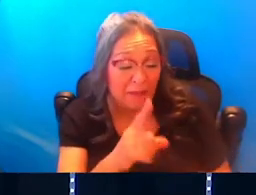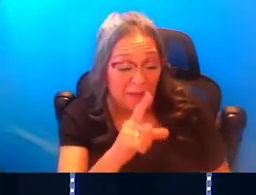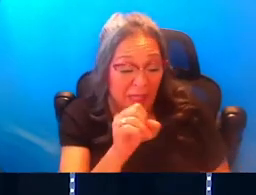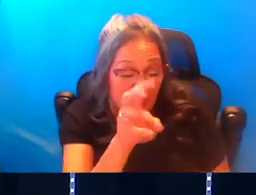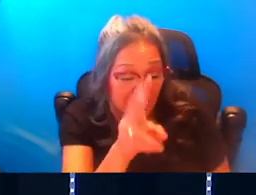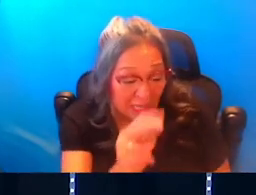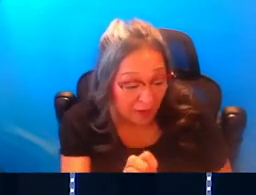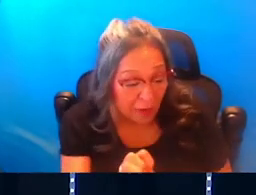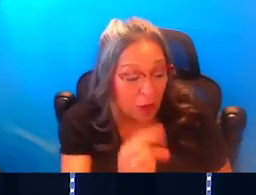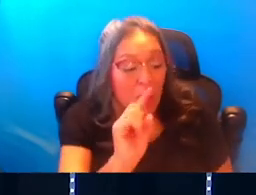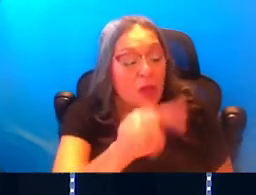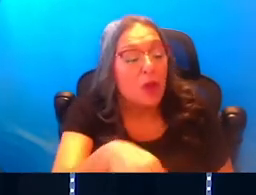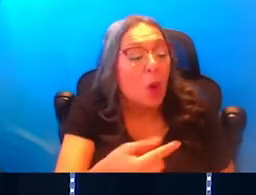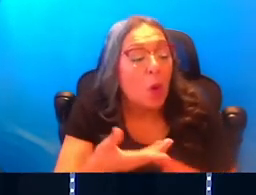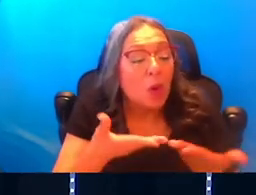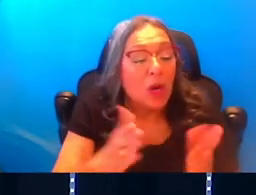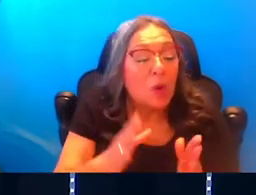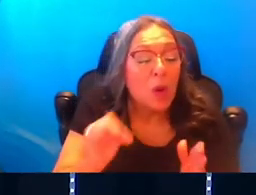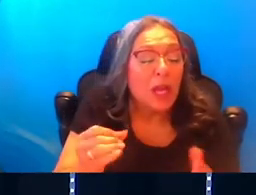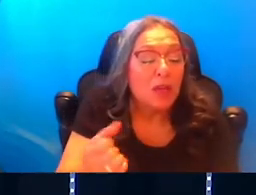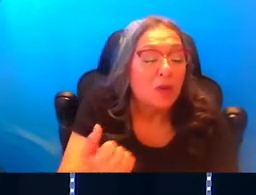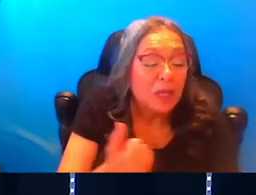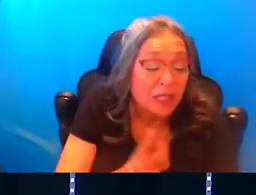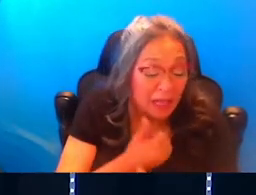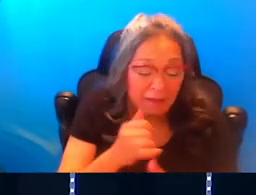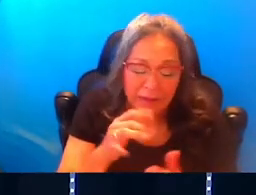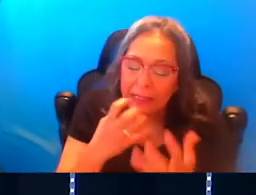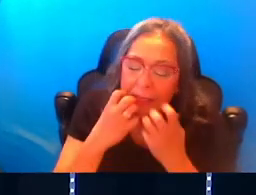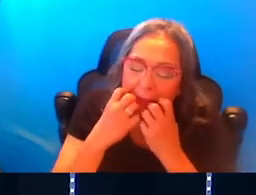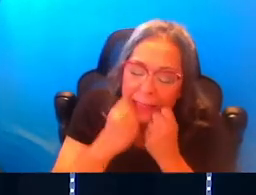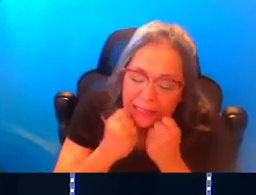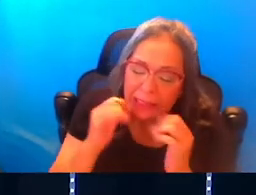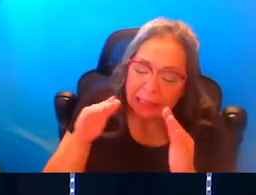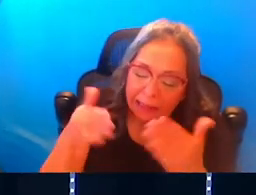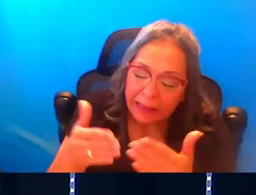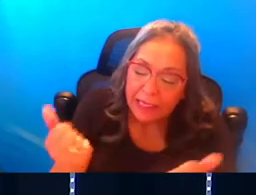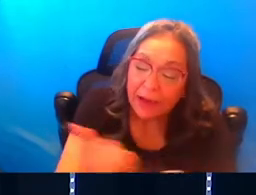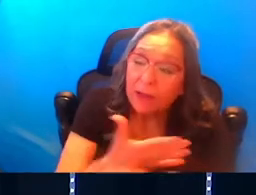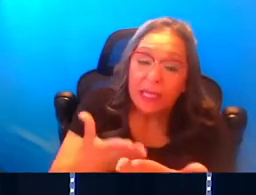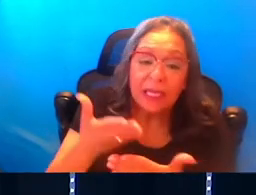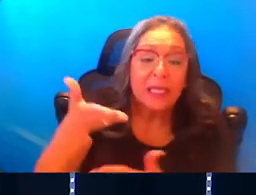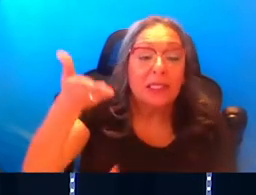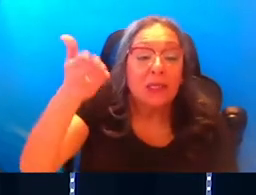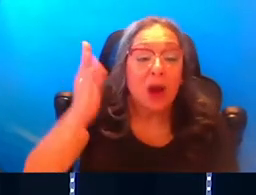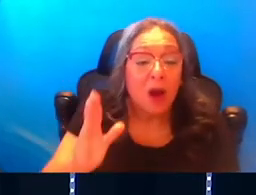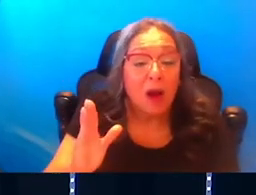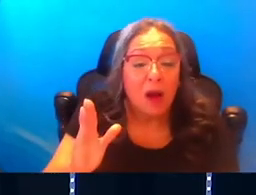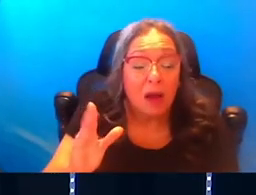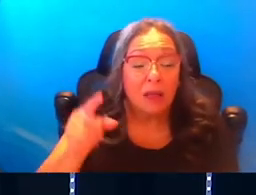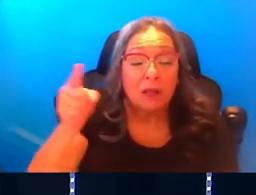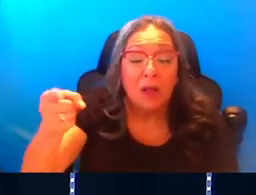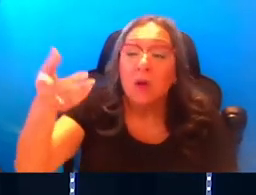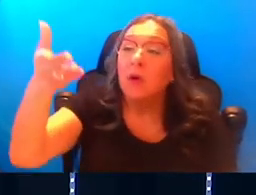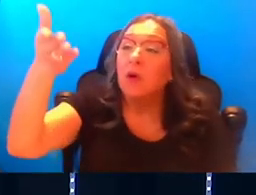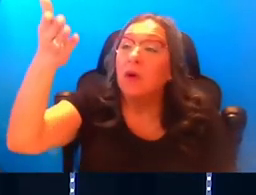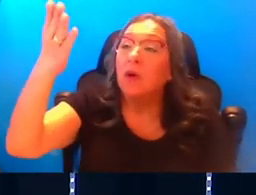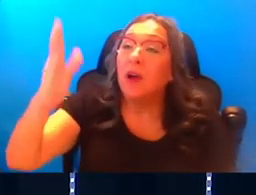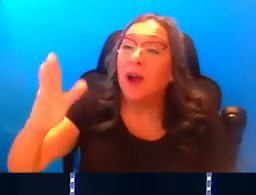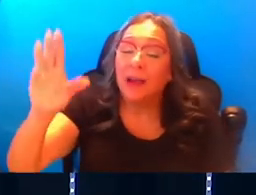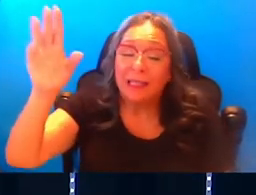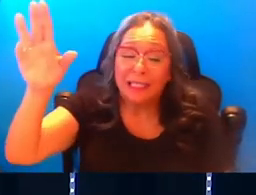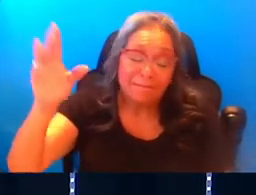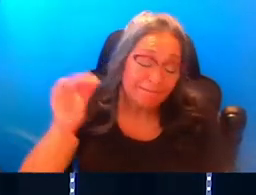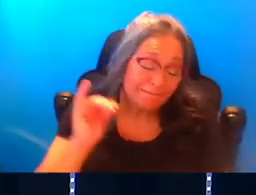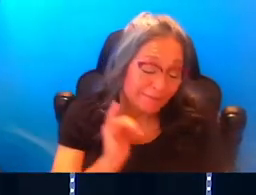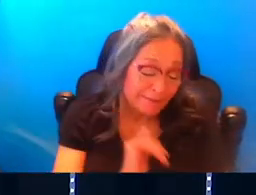ever love that way in a safe way is God himself. So what you've got is you've got the heavenly surgeon came in and said, the only